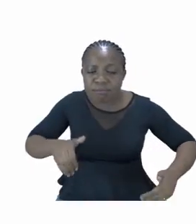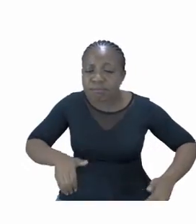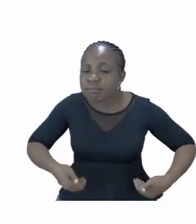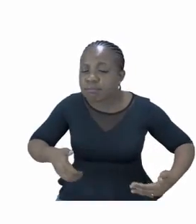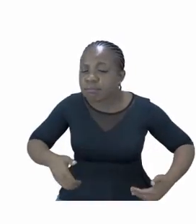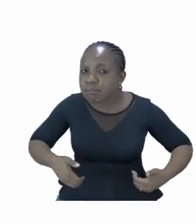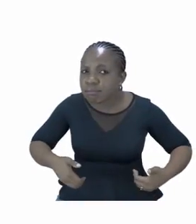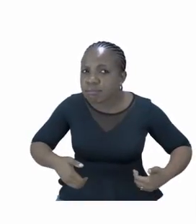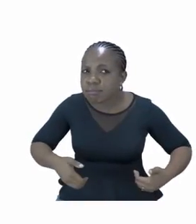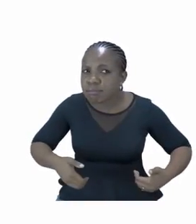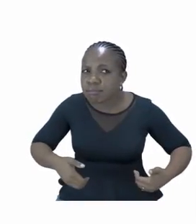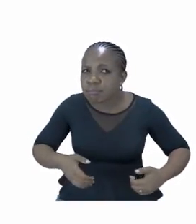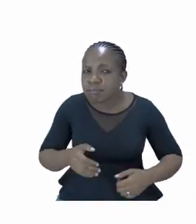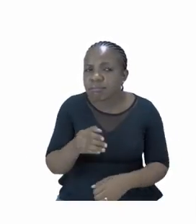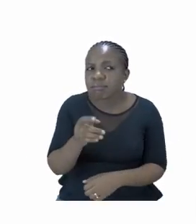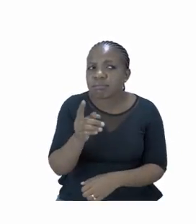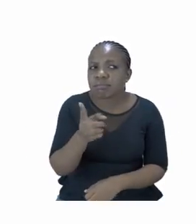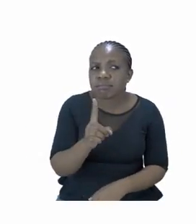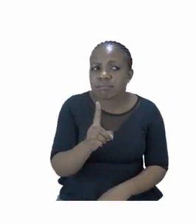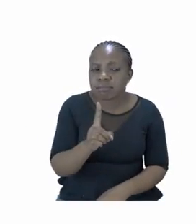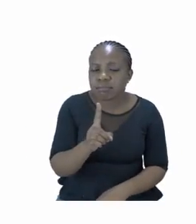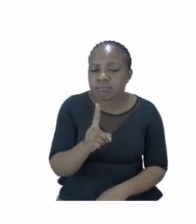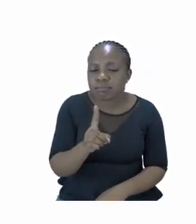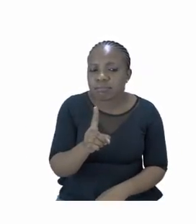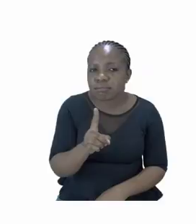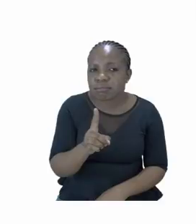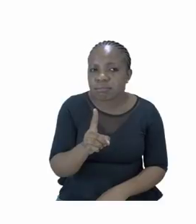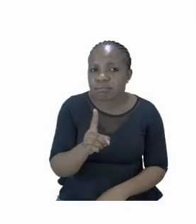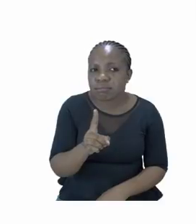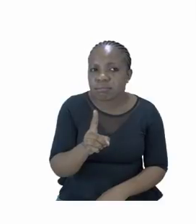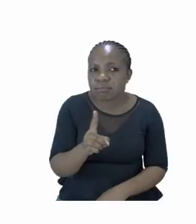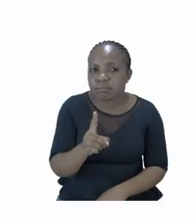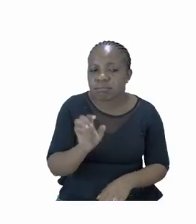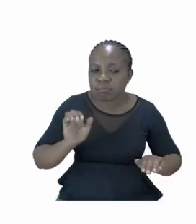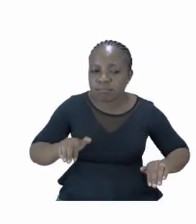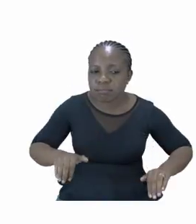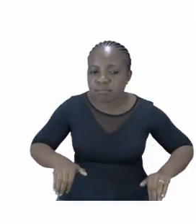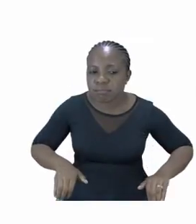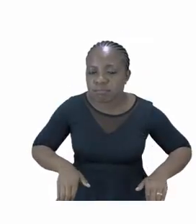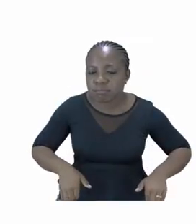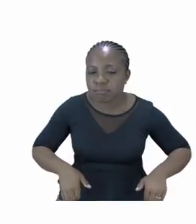a boy, what do we say for our pronoun?